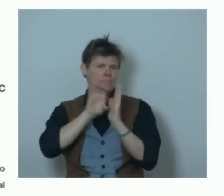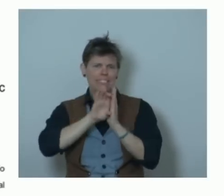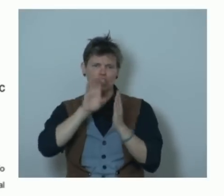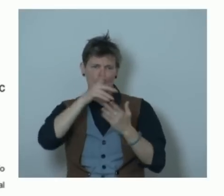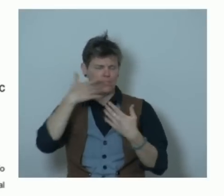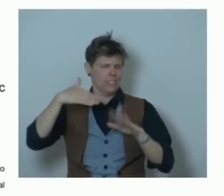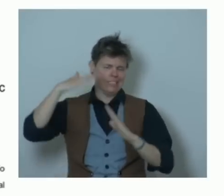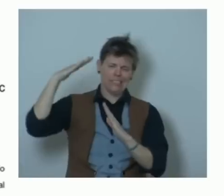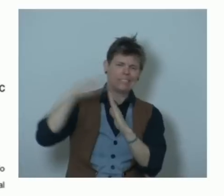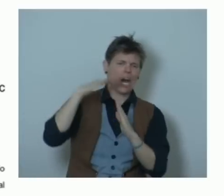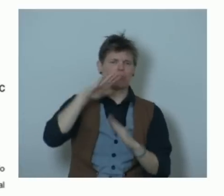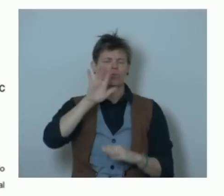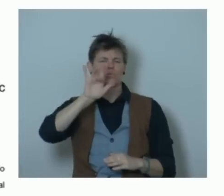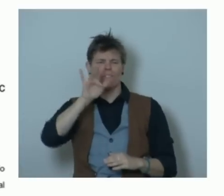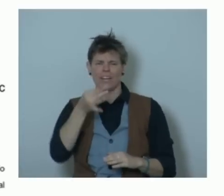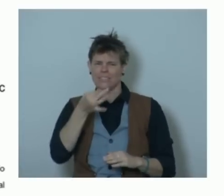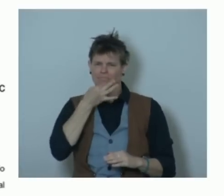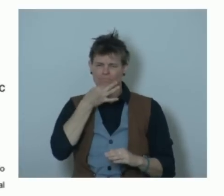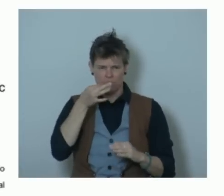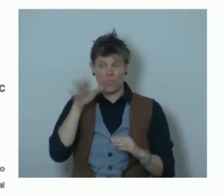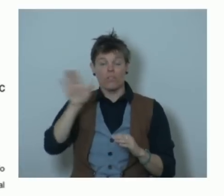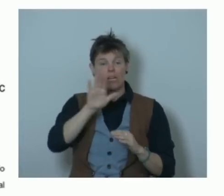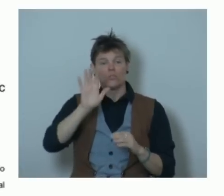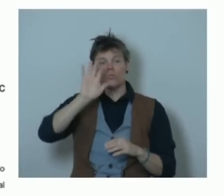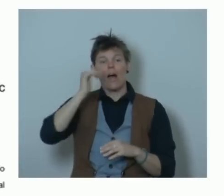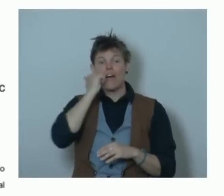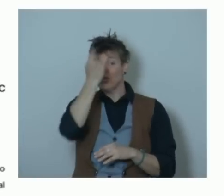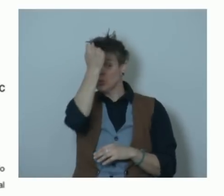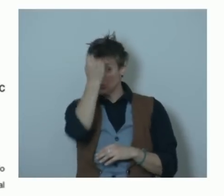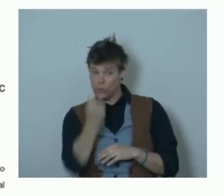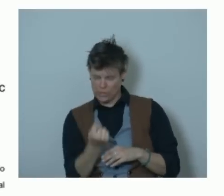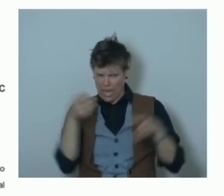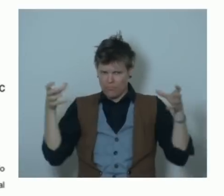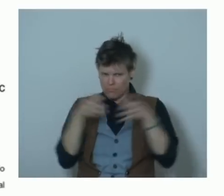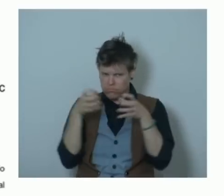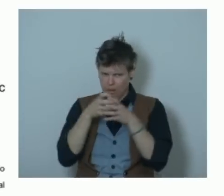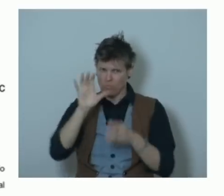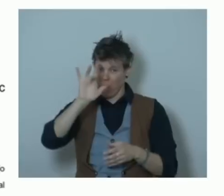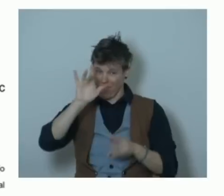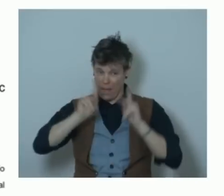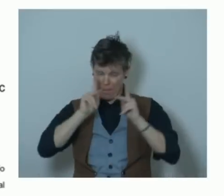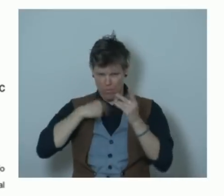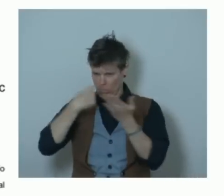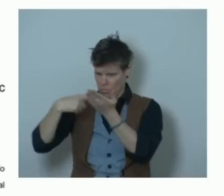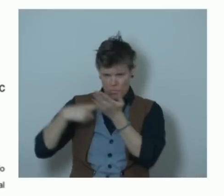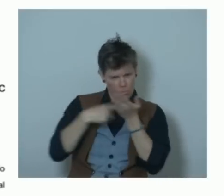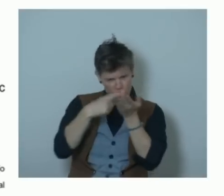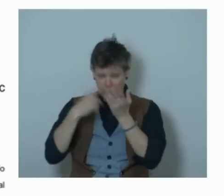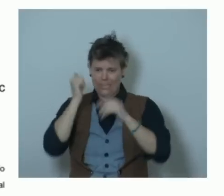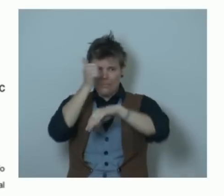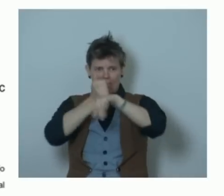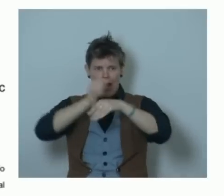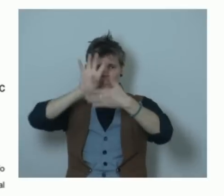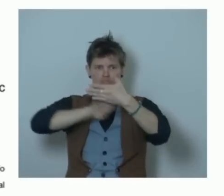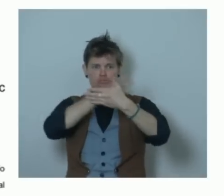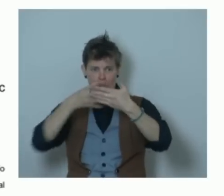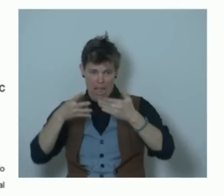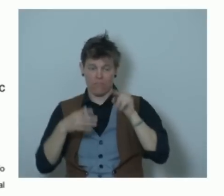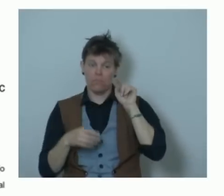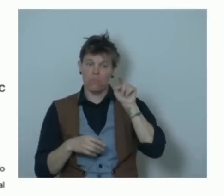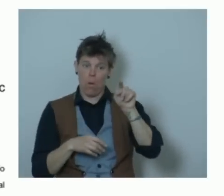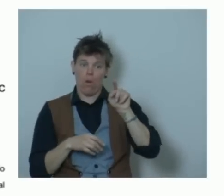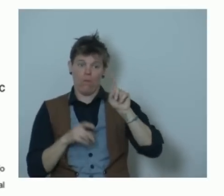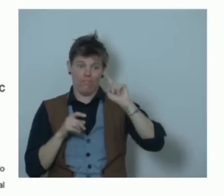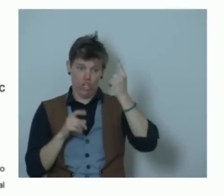on Tuesday at 1, there are 2 graphs here. And we're really looking at things more on a regional level, but I've given you 2